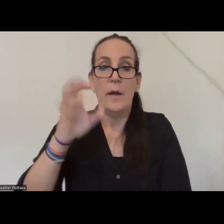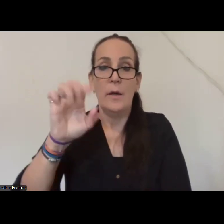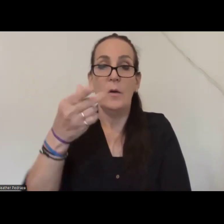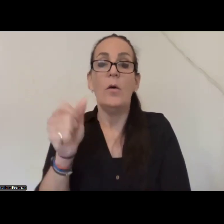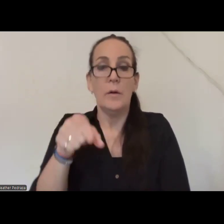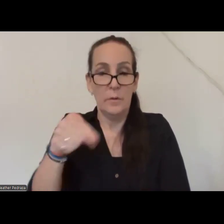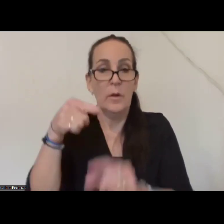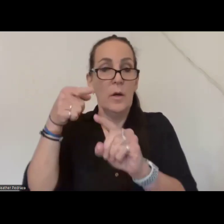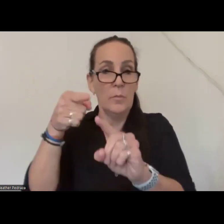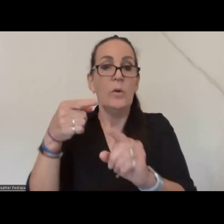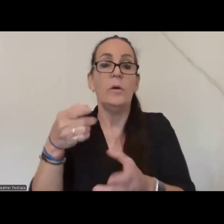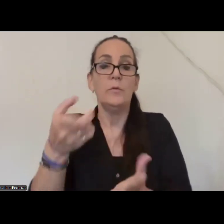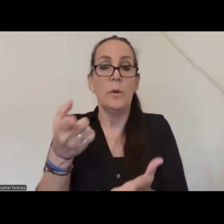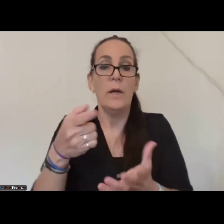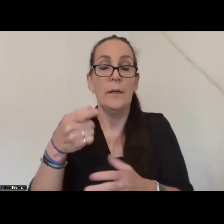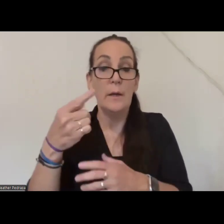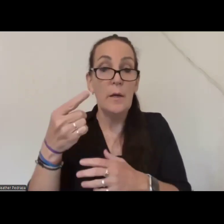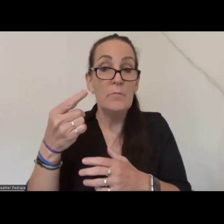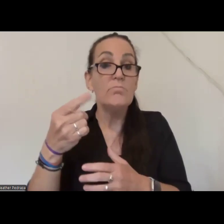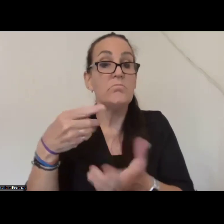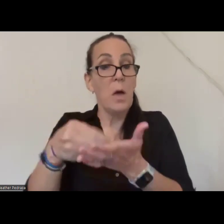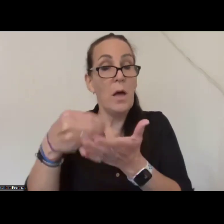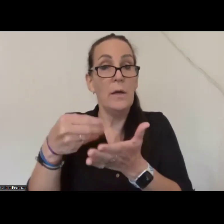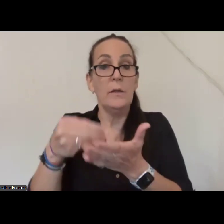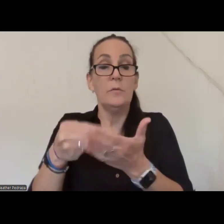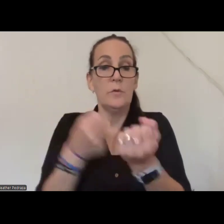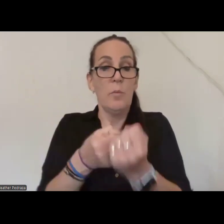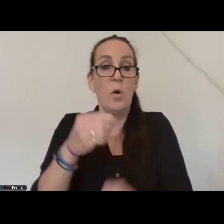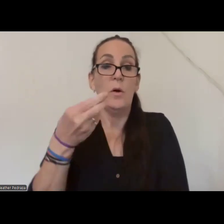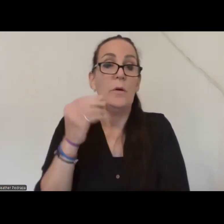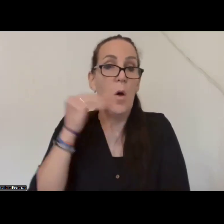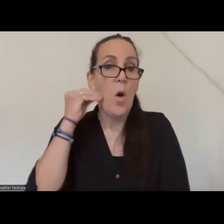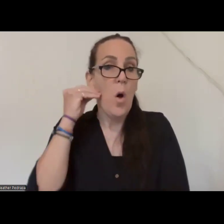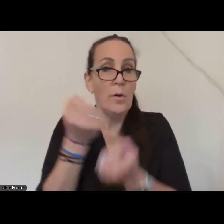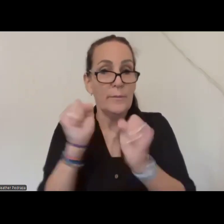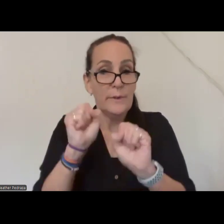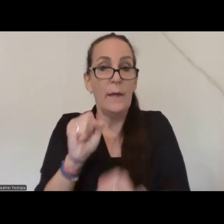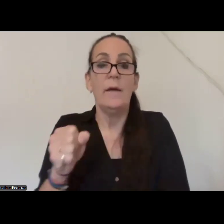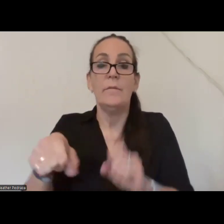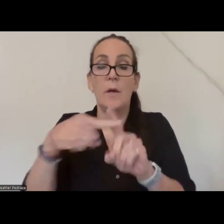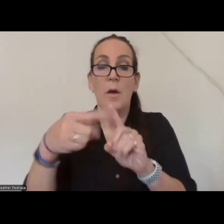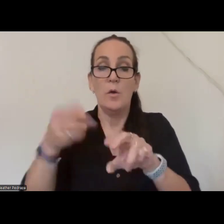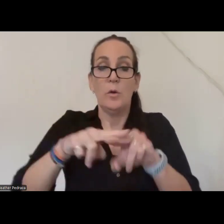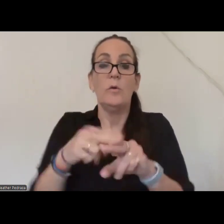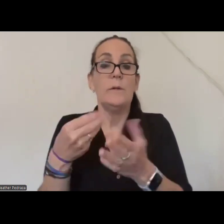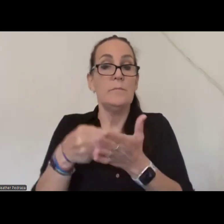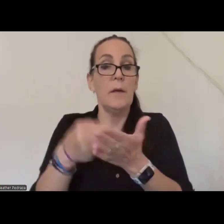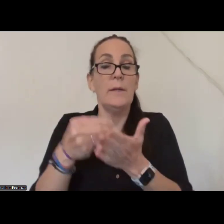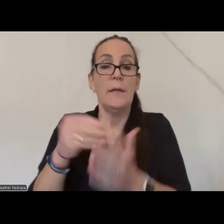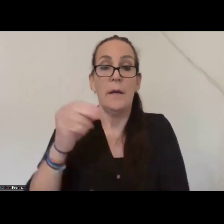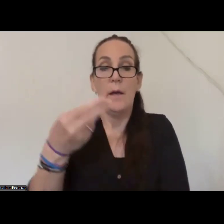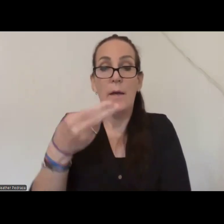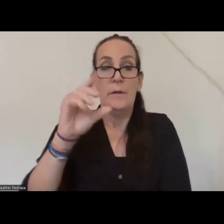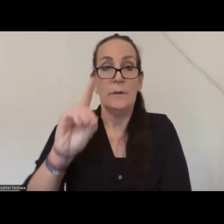for Home Safe and the increased funding for HDAP. We also appreciated the release of the HCBS non-Medi-Cal